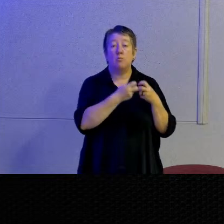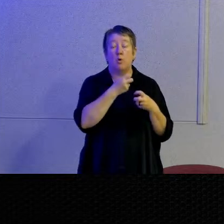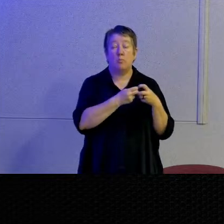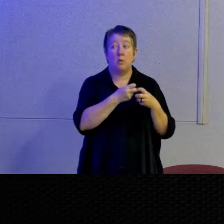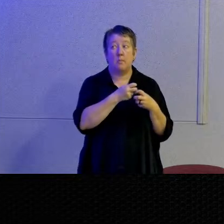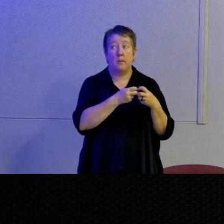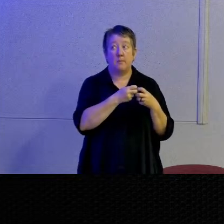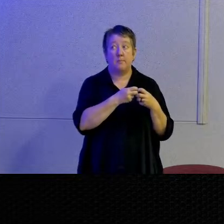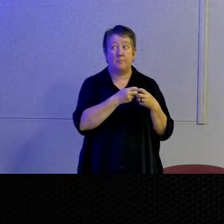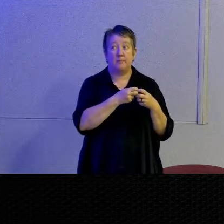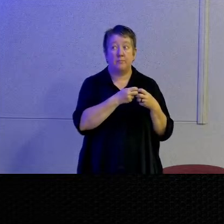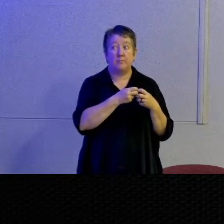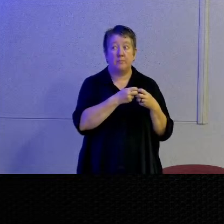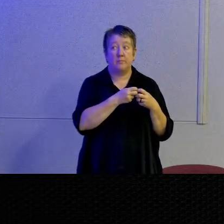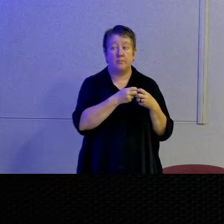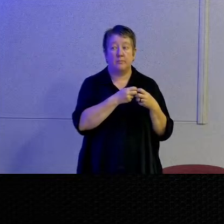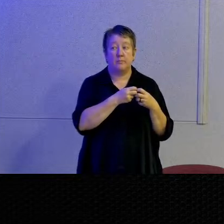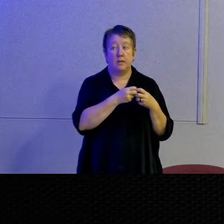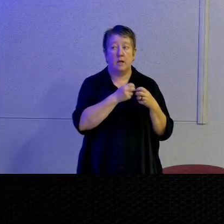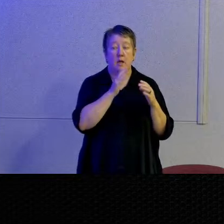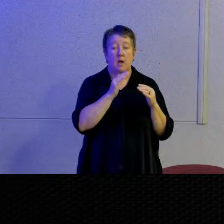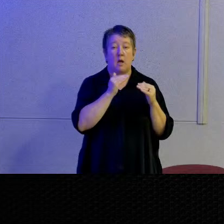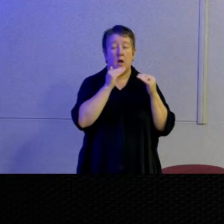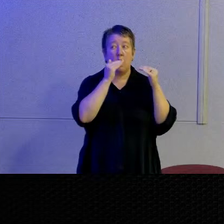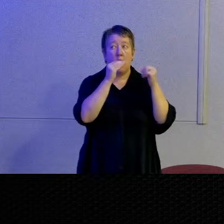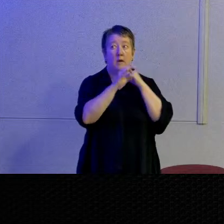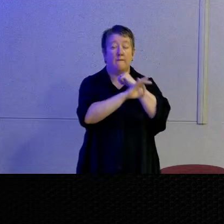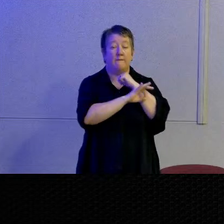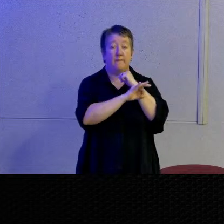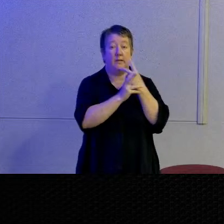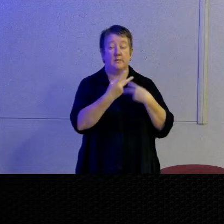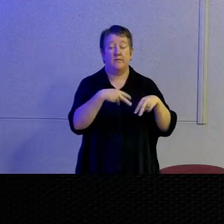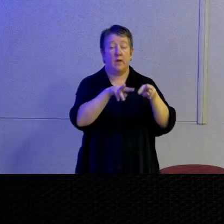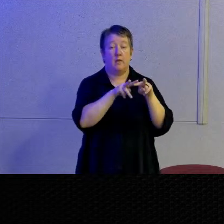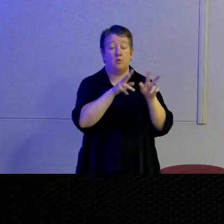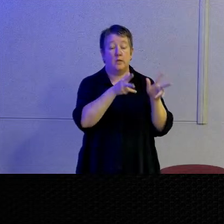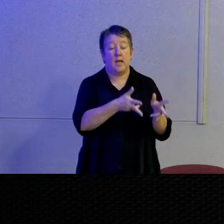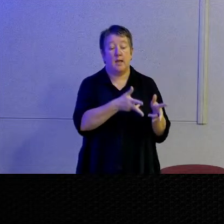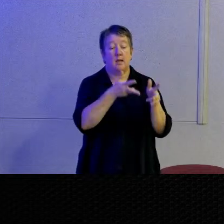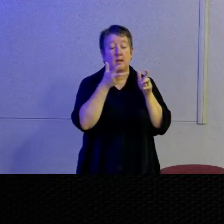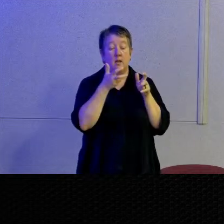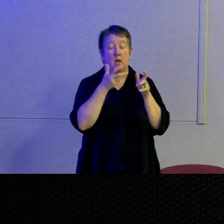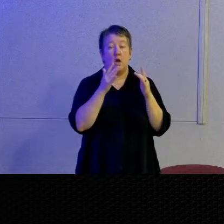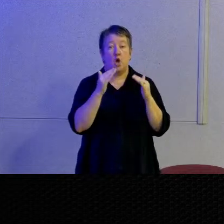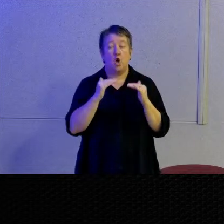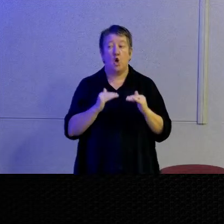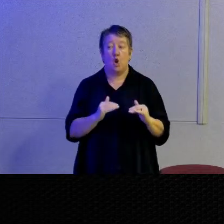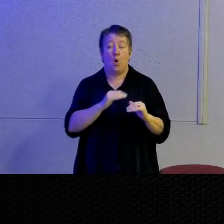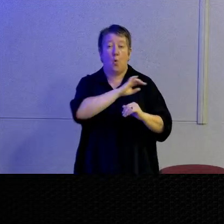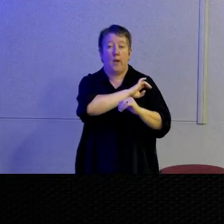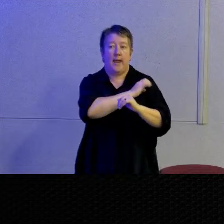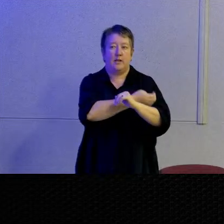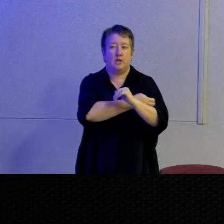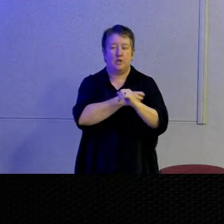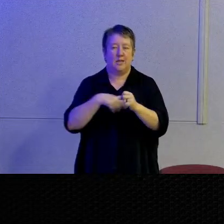extrapolate to high fields values, you find a lower energy state over there on the right-hand side.